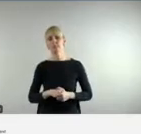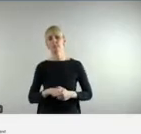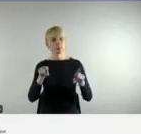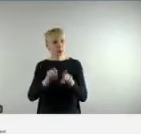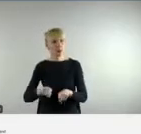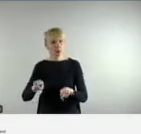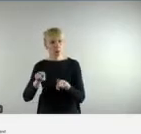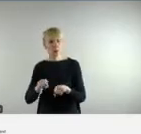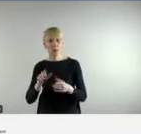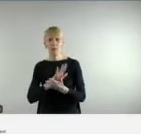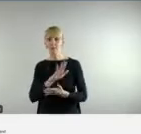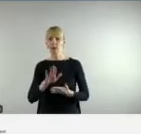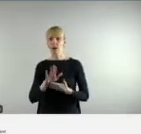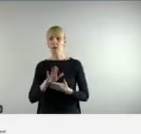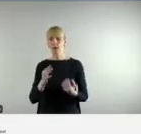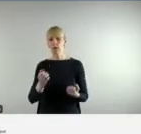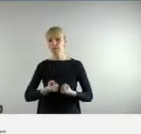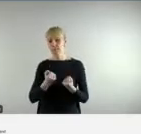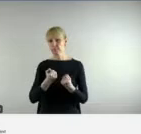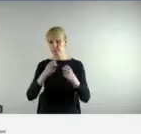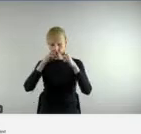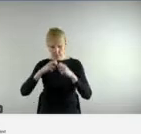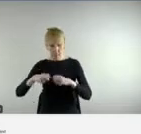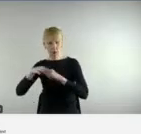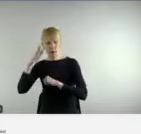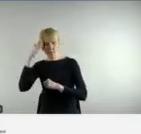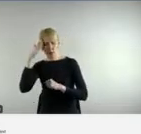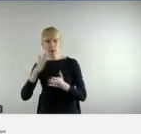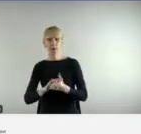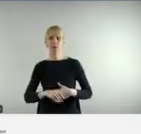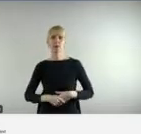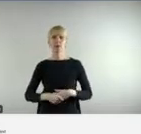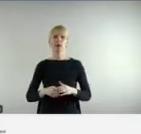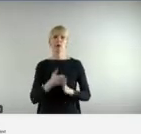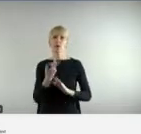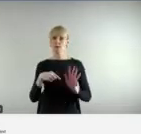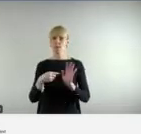the population and local communities, reduce risk and